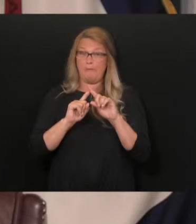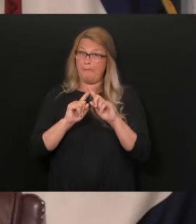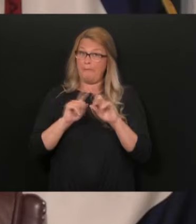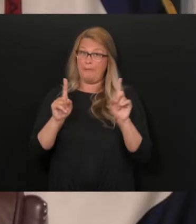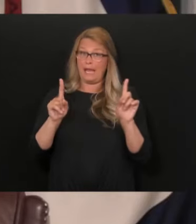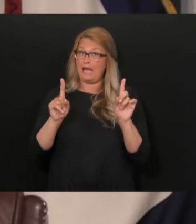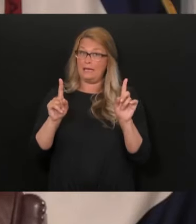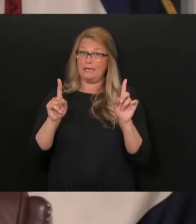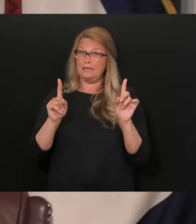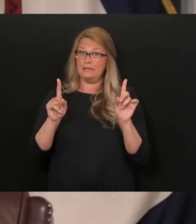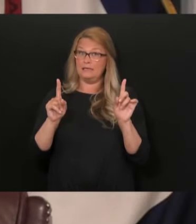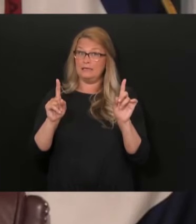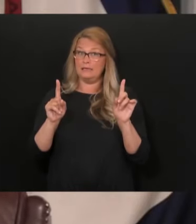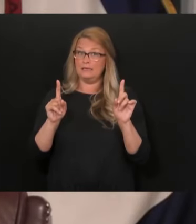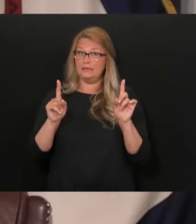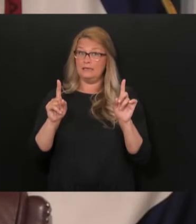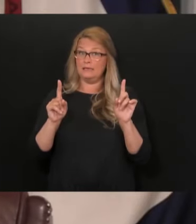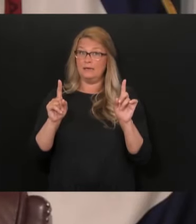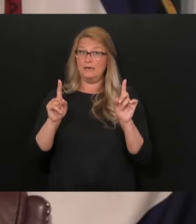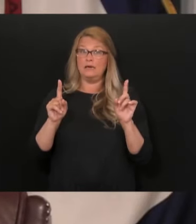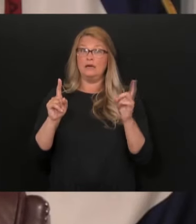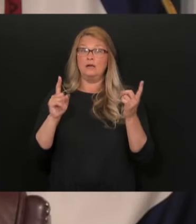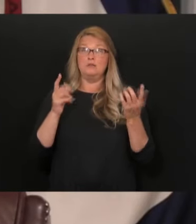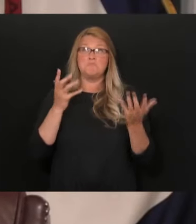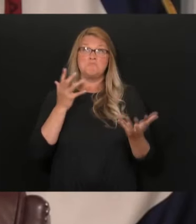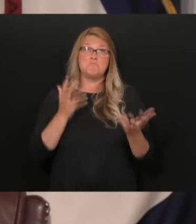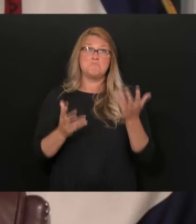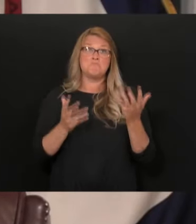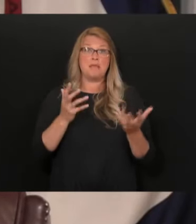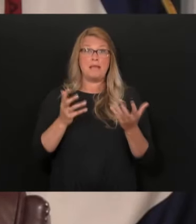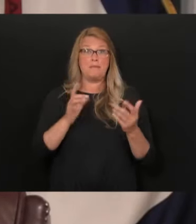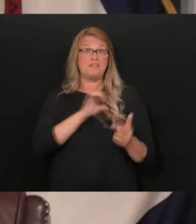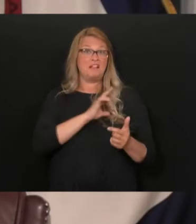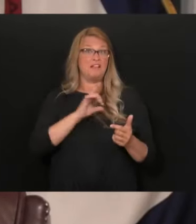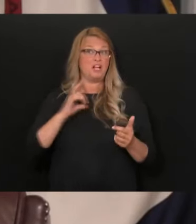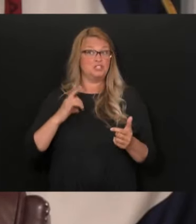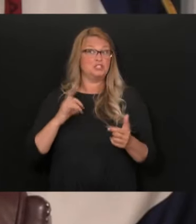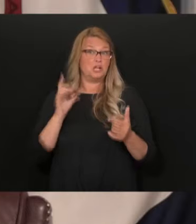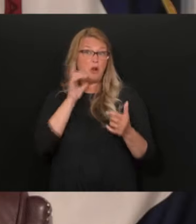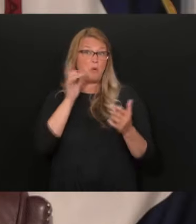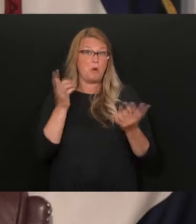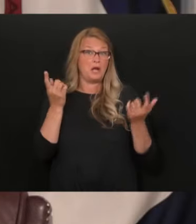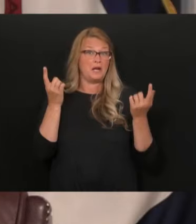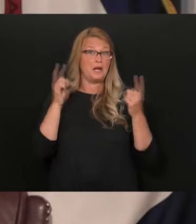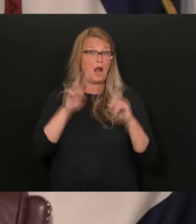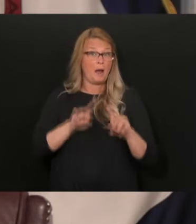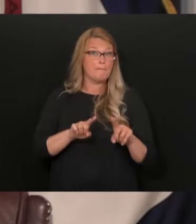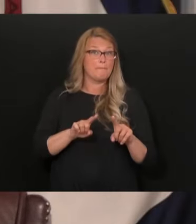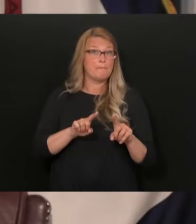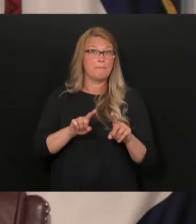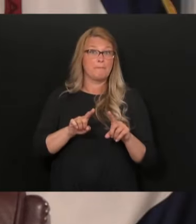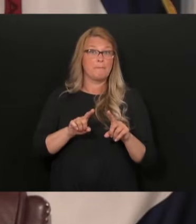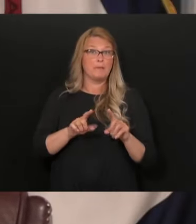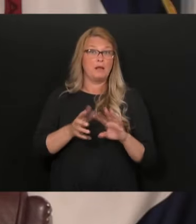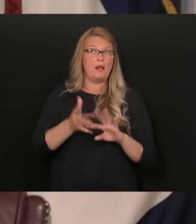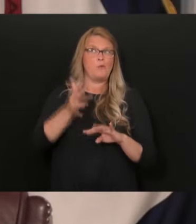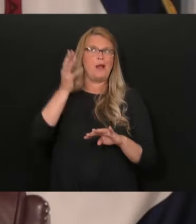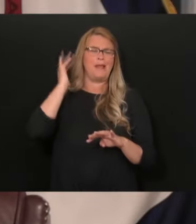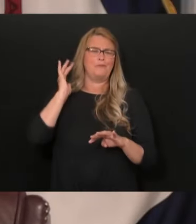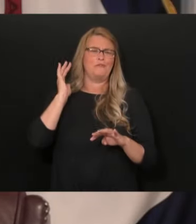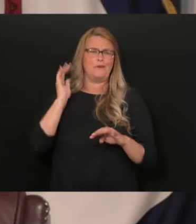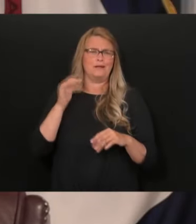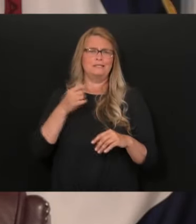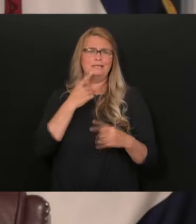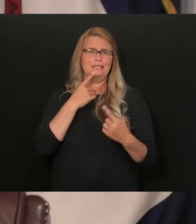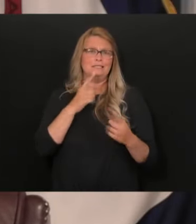if nothing else had happened, we would have had the legislature in here, way before now, and